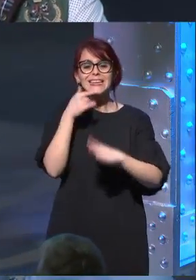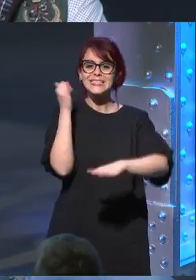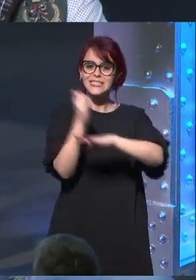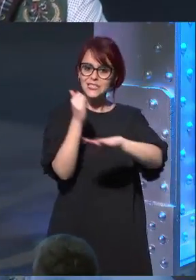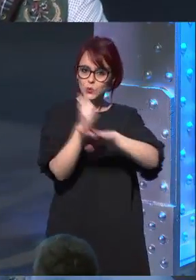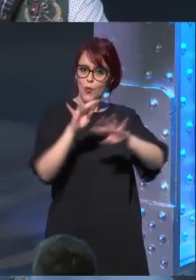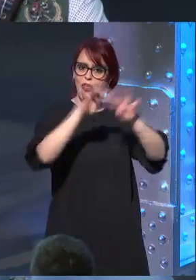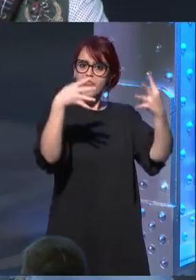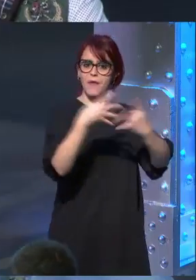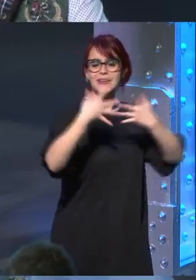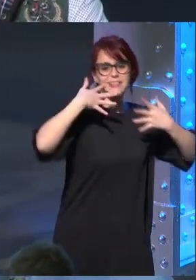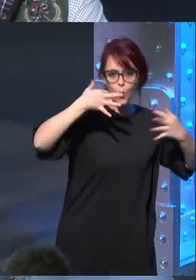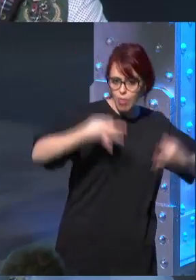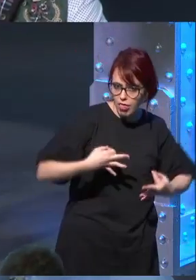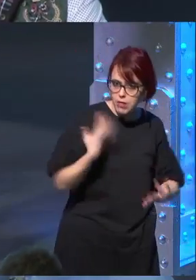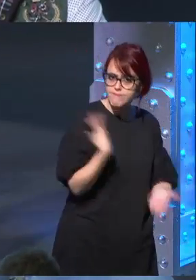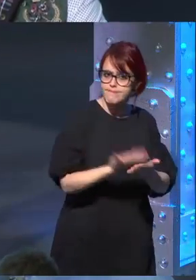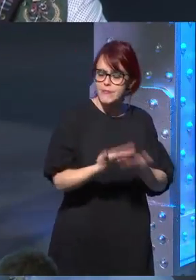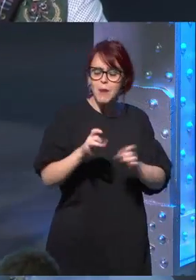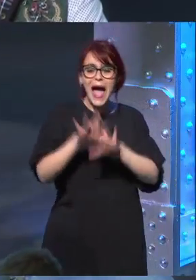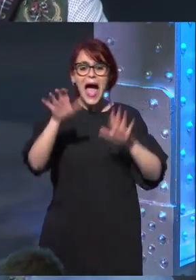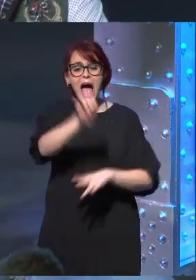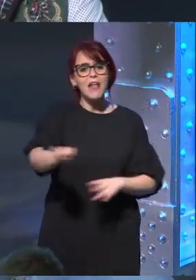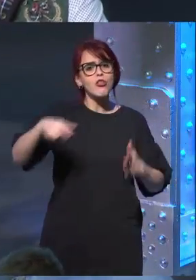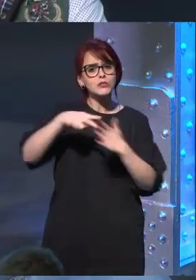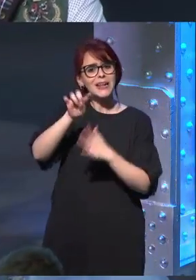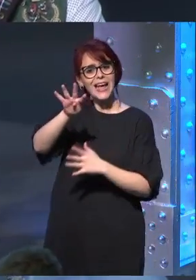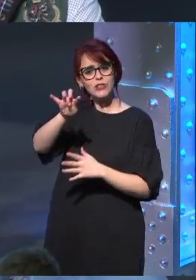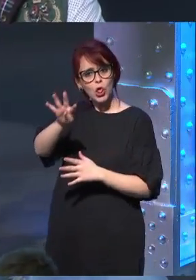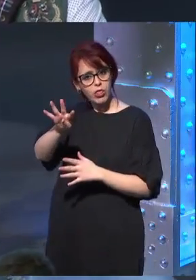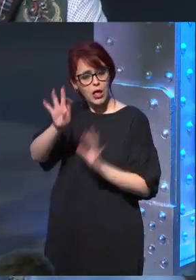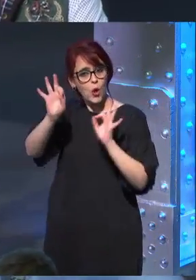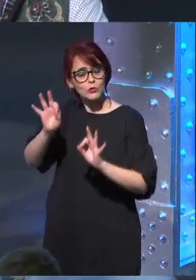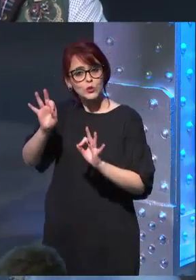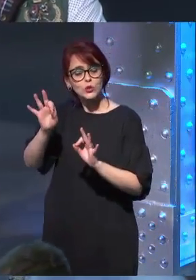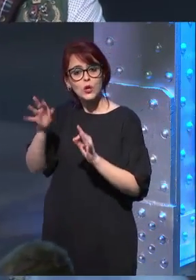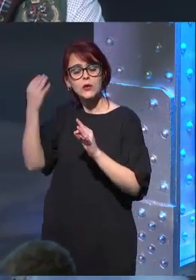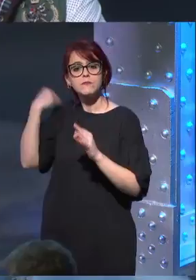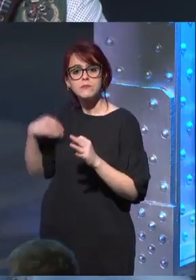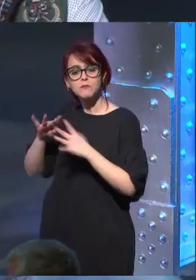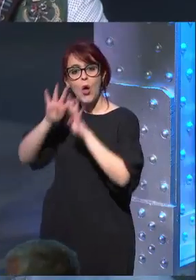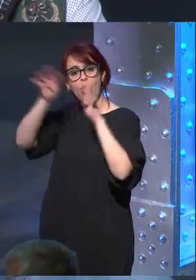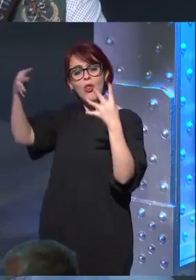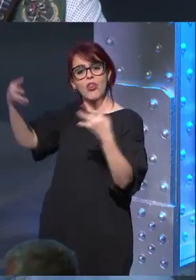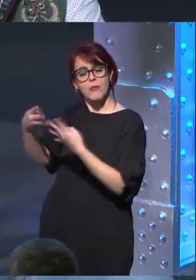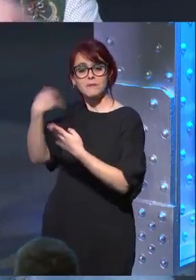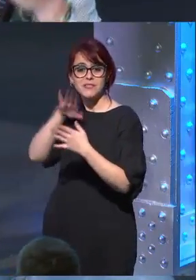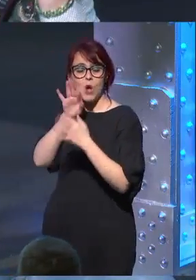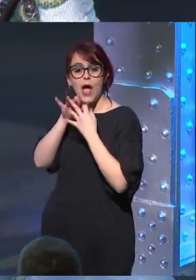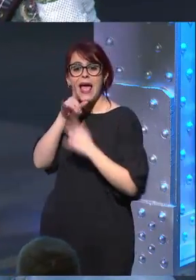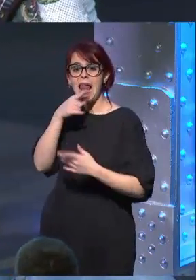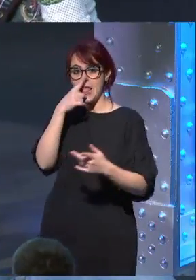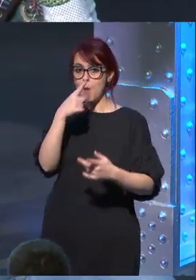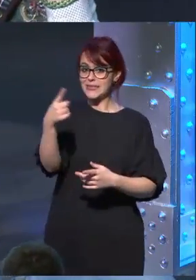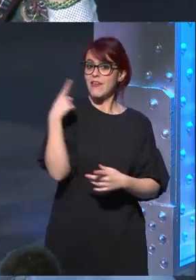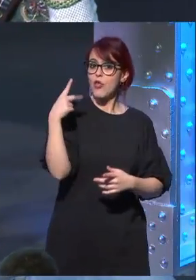nowadays. The other day, we saw that in the year 2014, there were 18 cyber